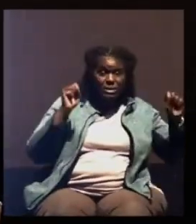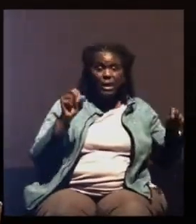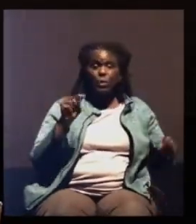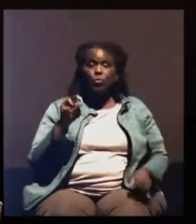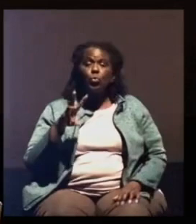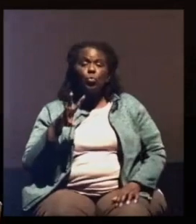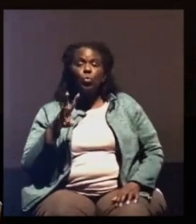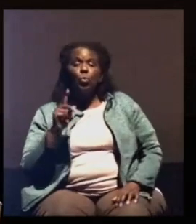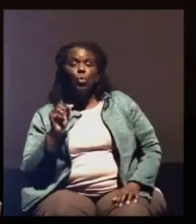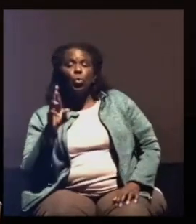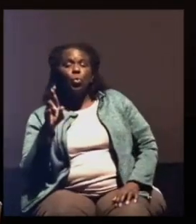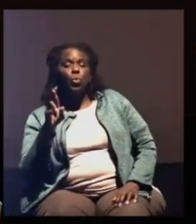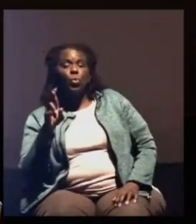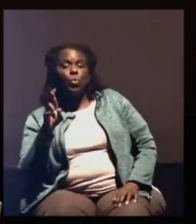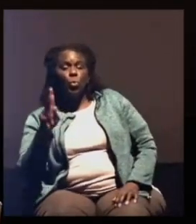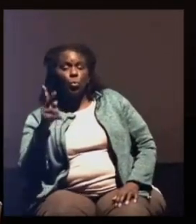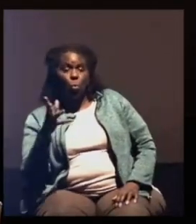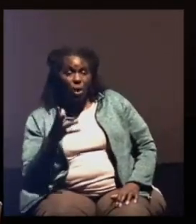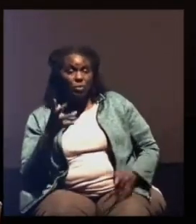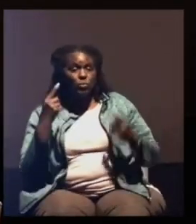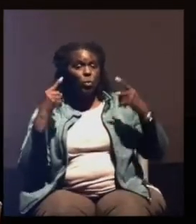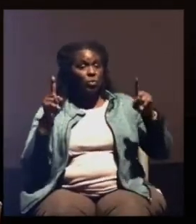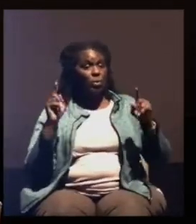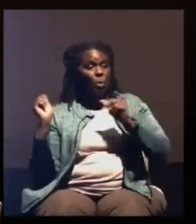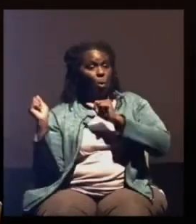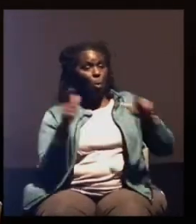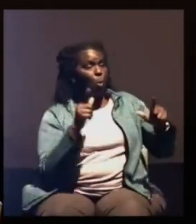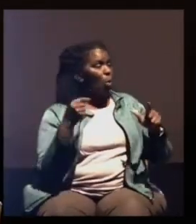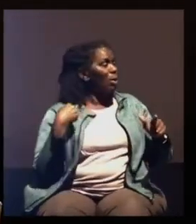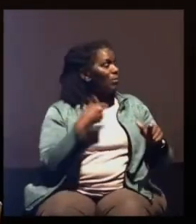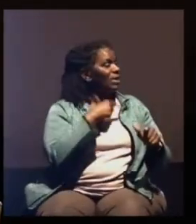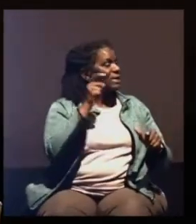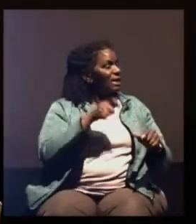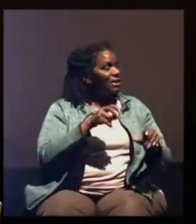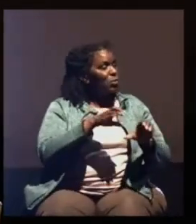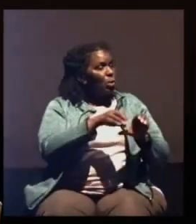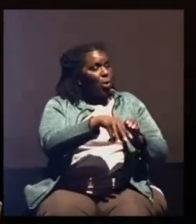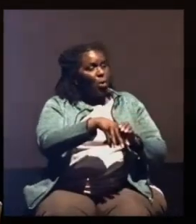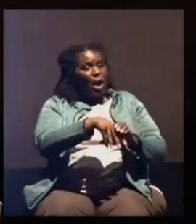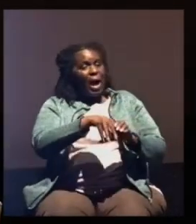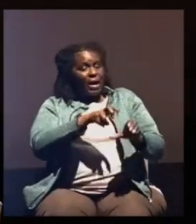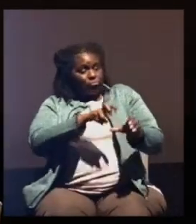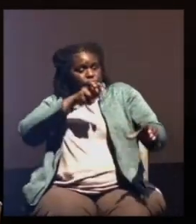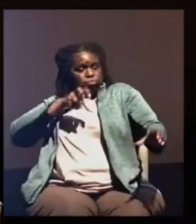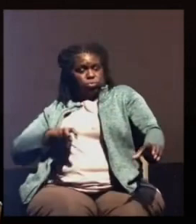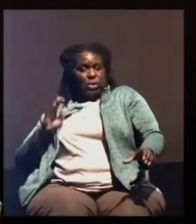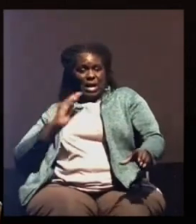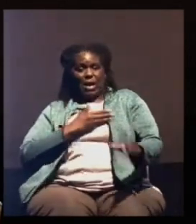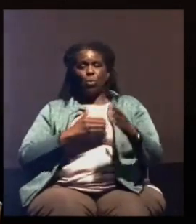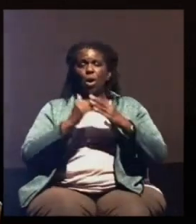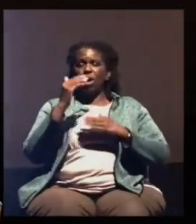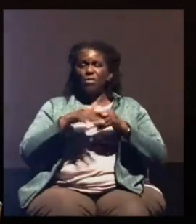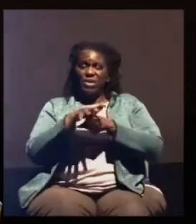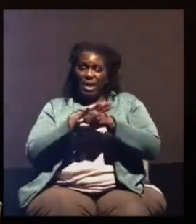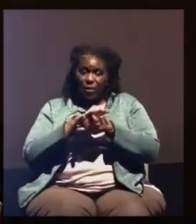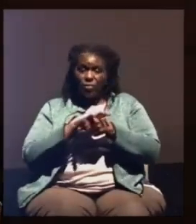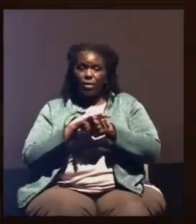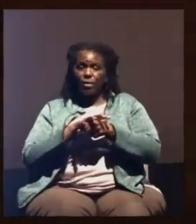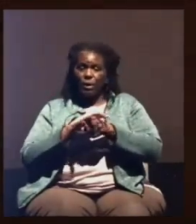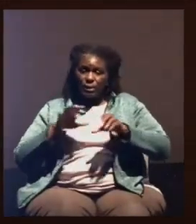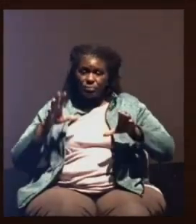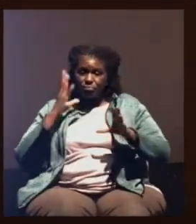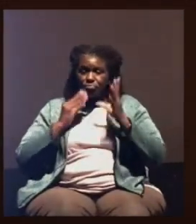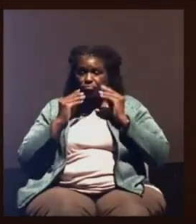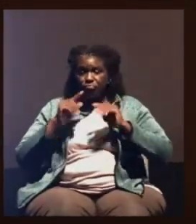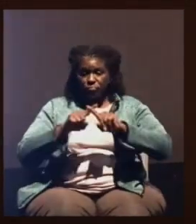achieve, it's going to take all of us to really get outside our comfort zones and do that. So, go